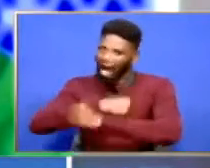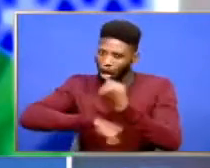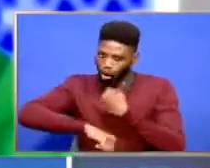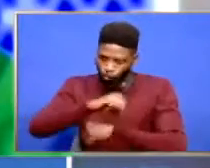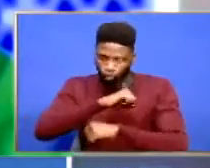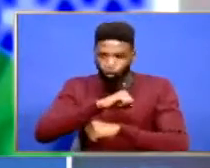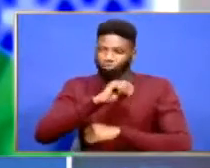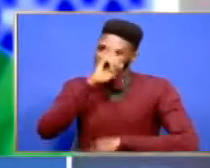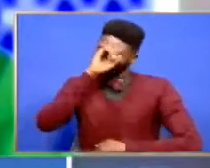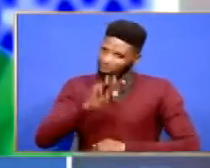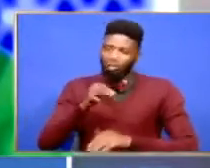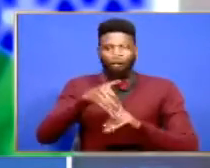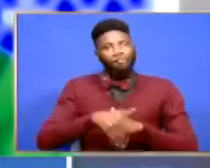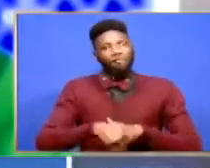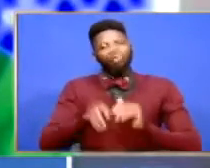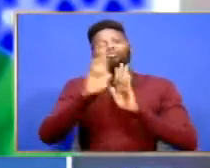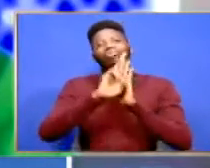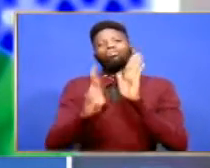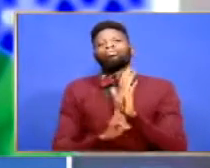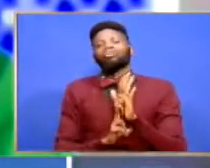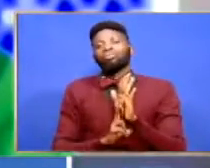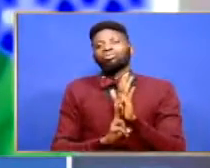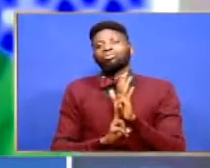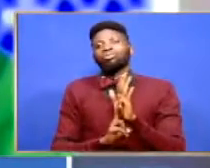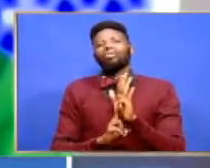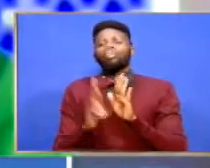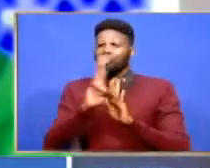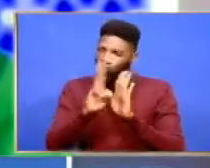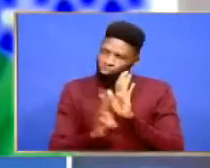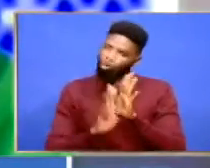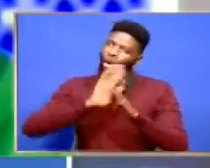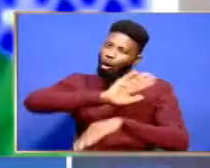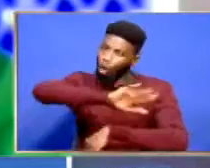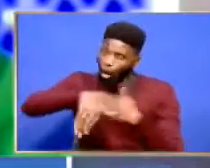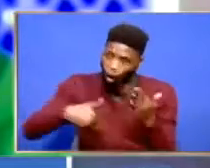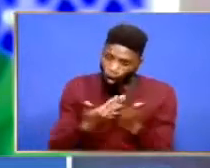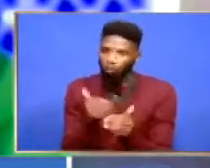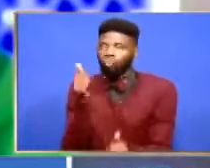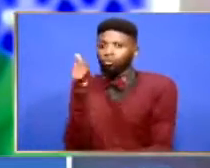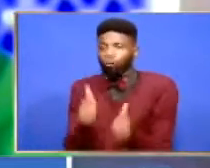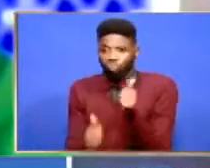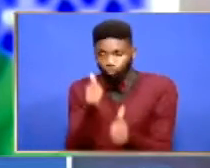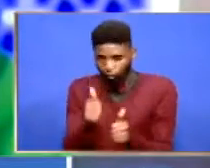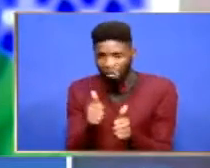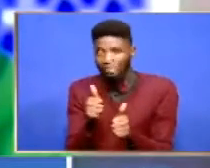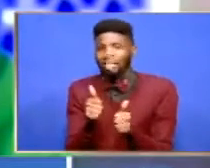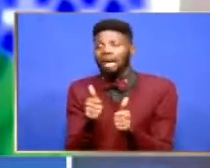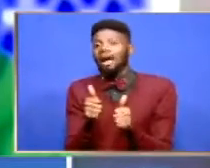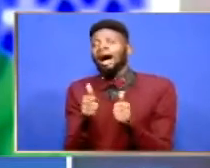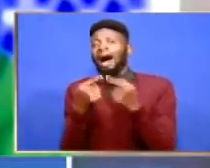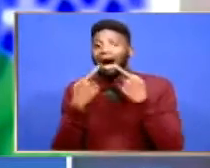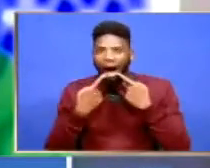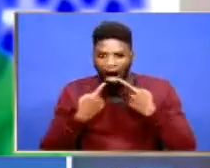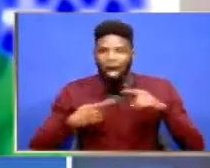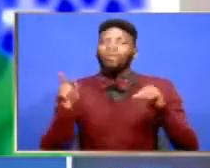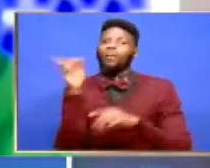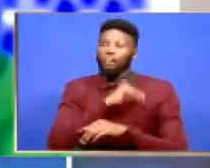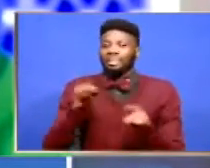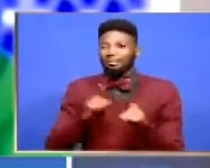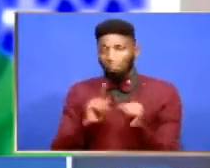compliance to all the guidelines provided and encourage others to do so.